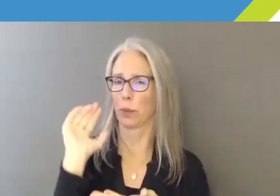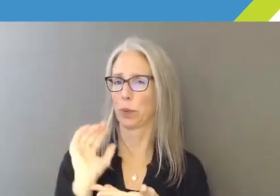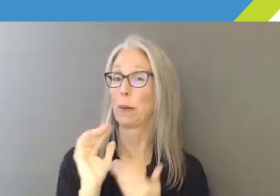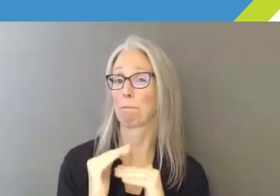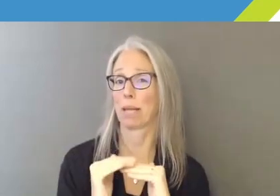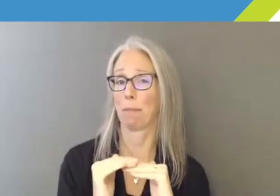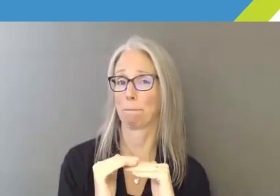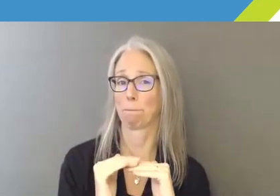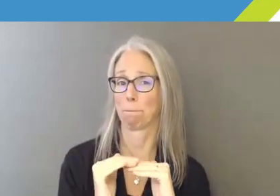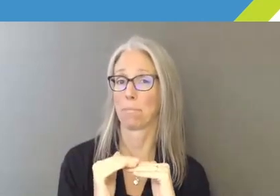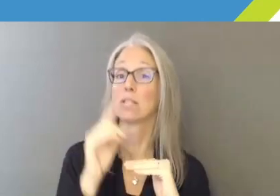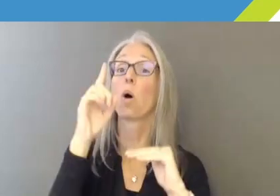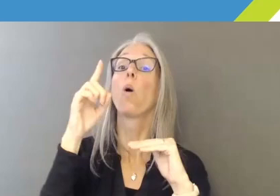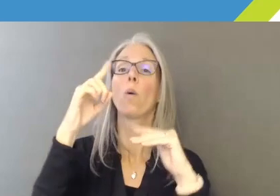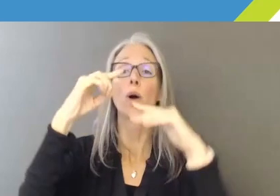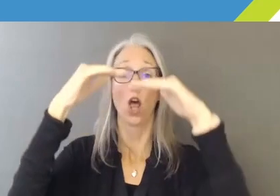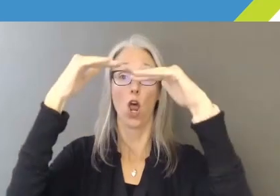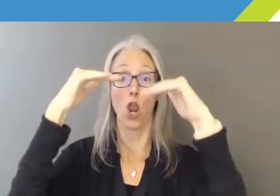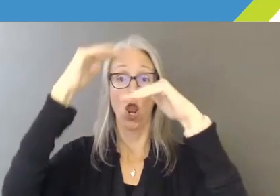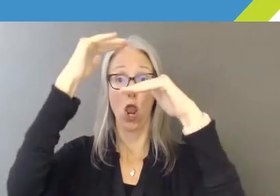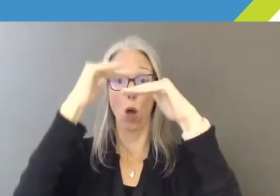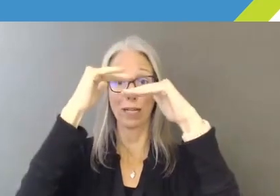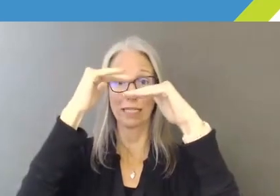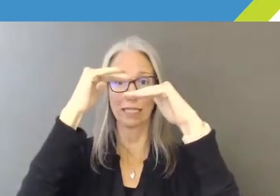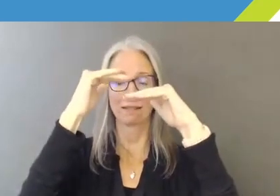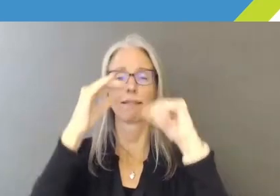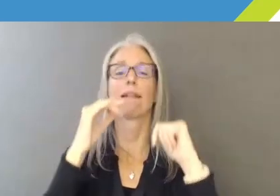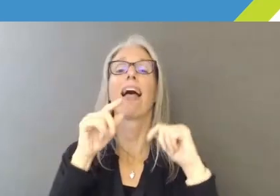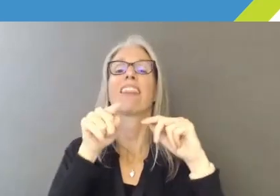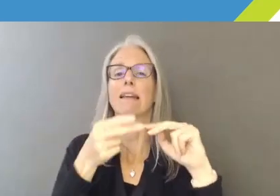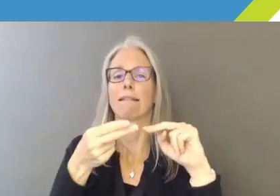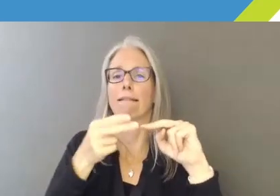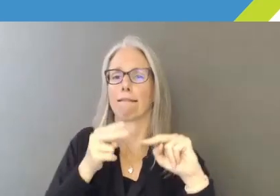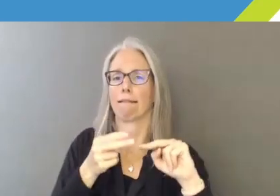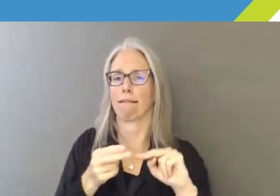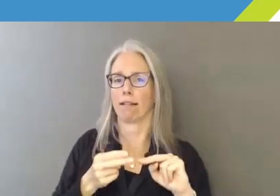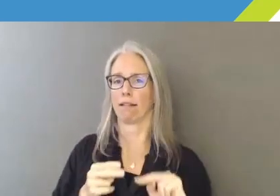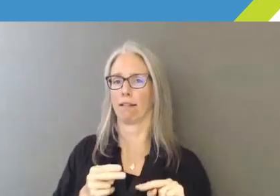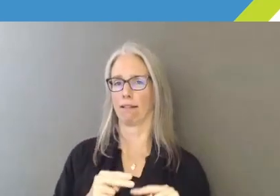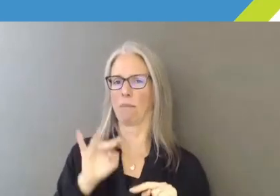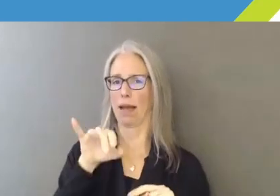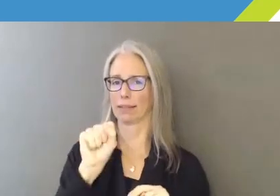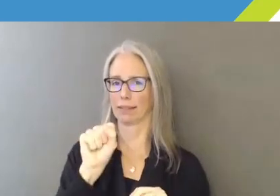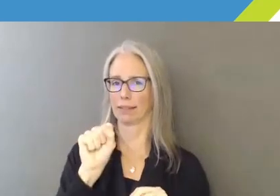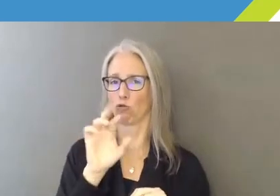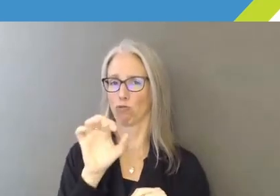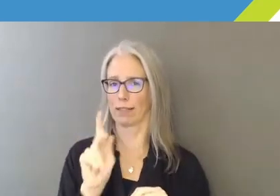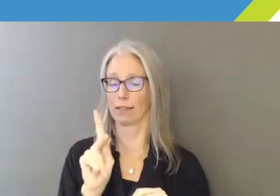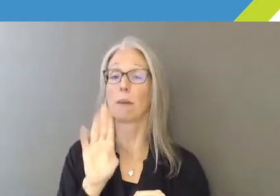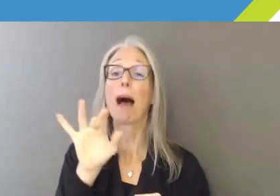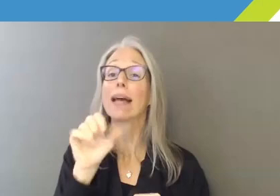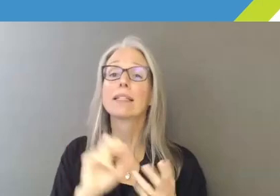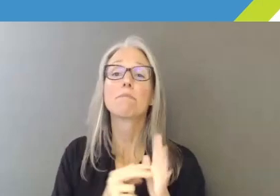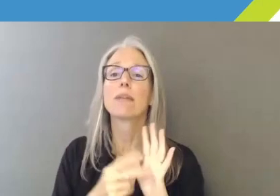risk of bias, and as you move down towards lower levels of evidence, the risk of bias goes up. What is bias? Bias is essentially